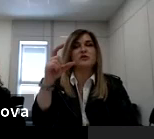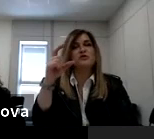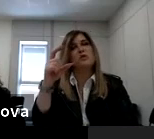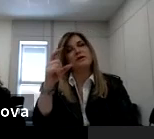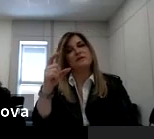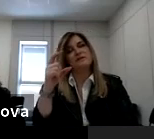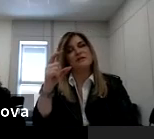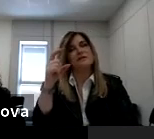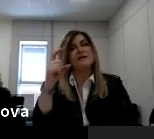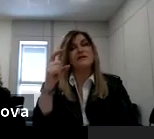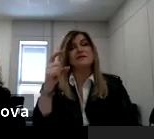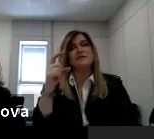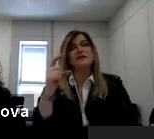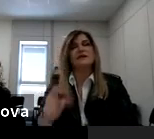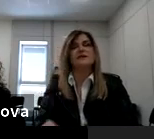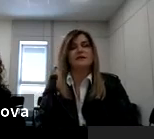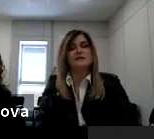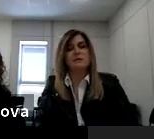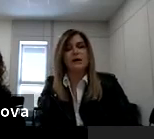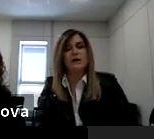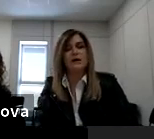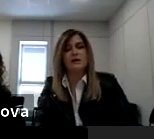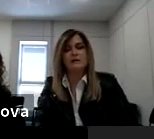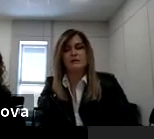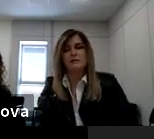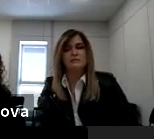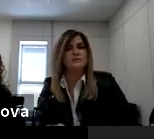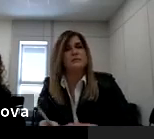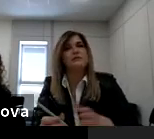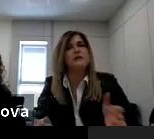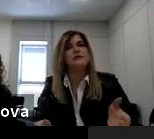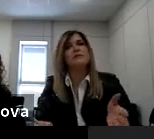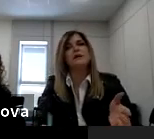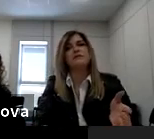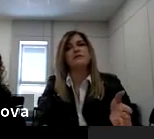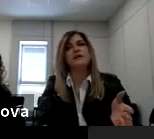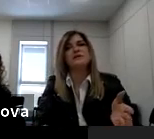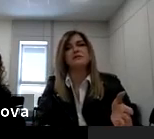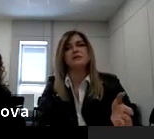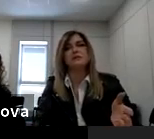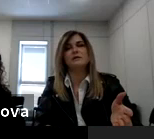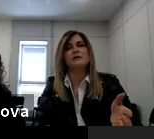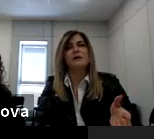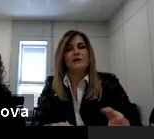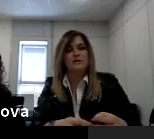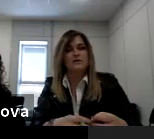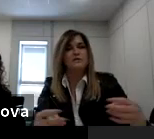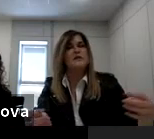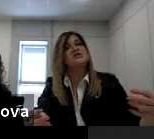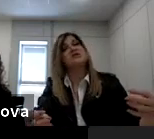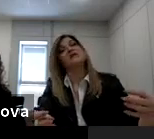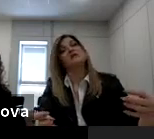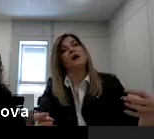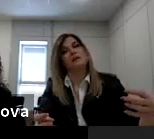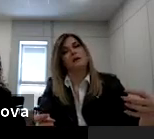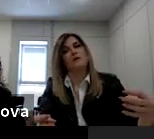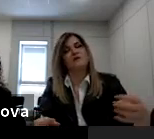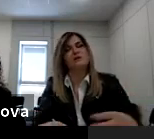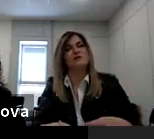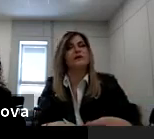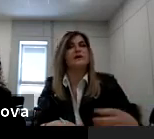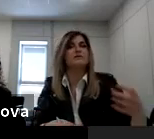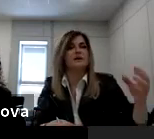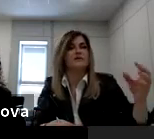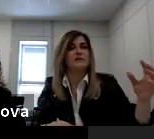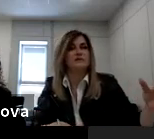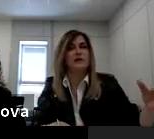it's a huge one. It's like this. That's why you cannot make a flexible, fixture in one